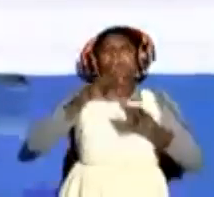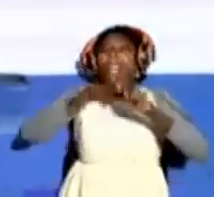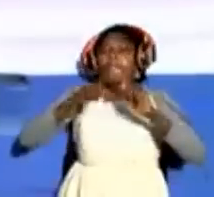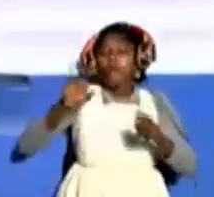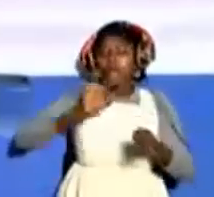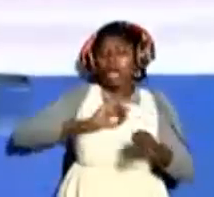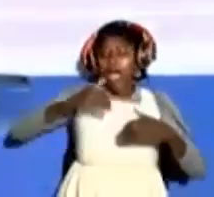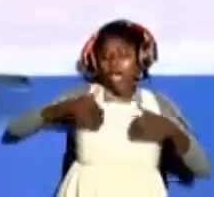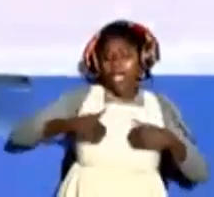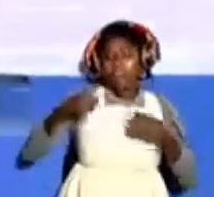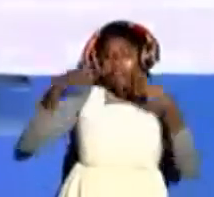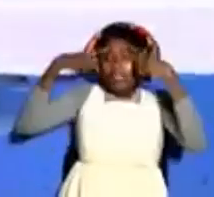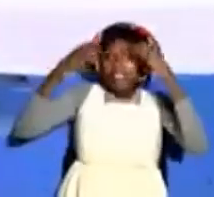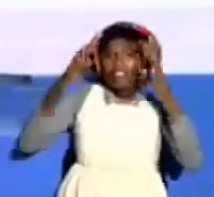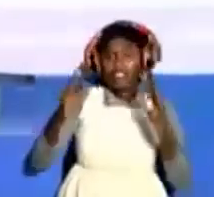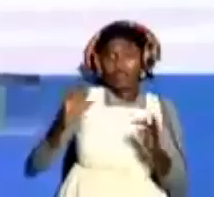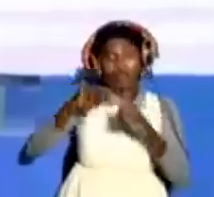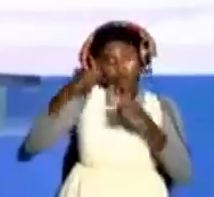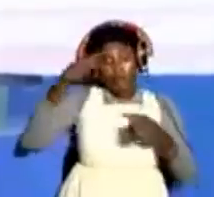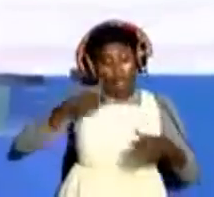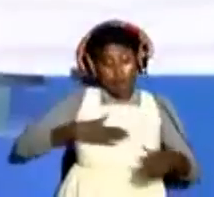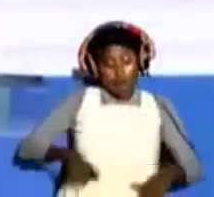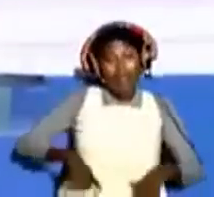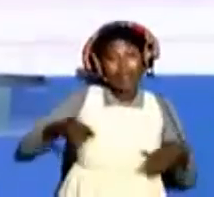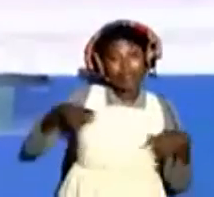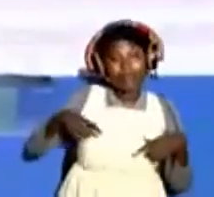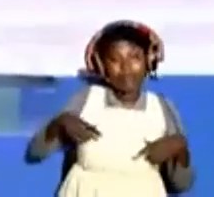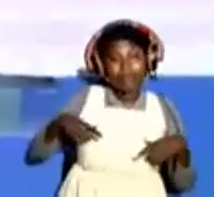But I have taken a decision for my own life.